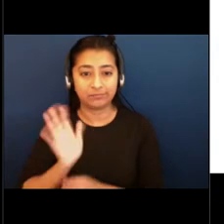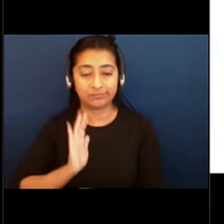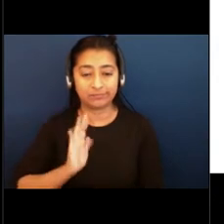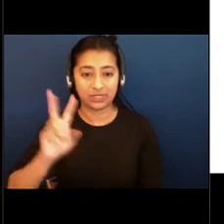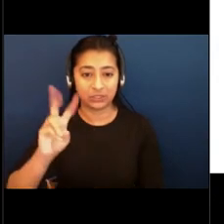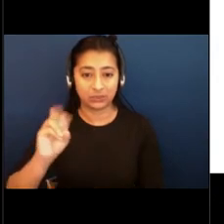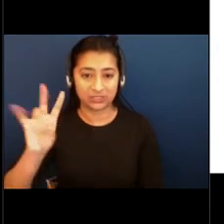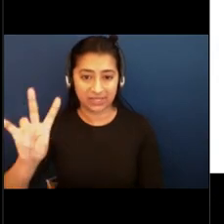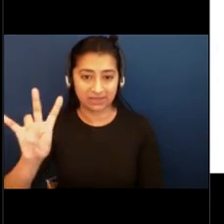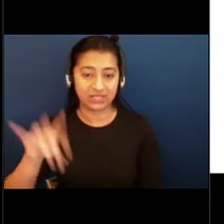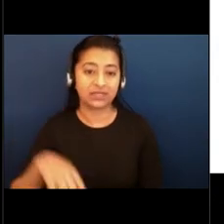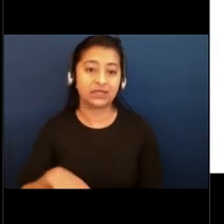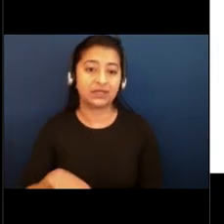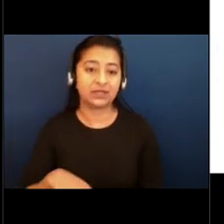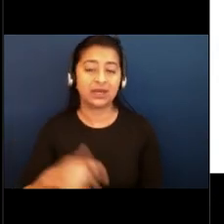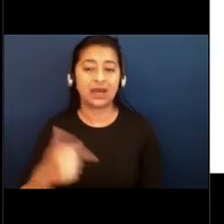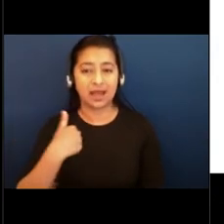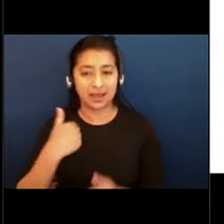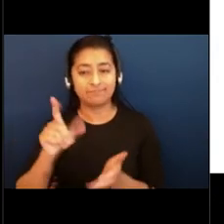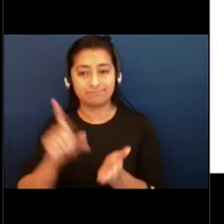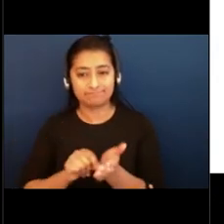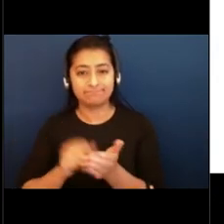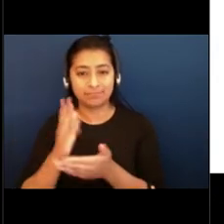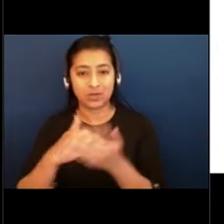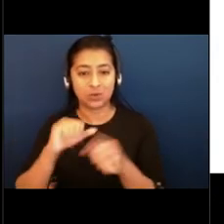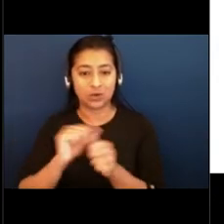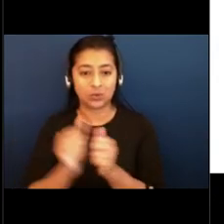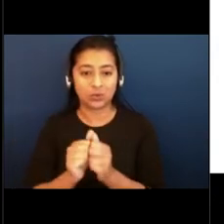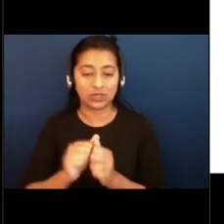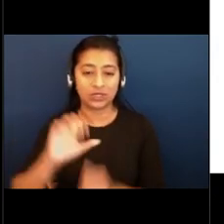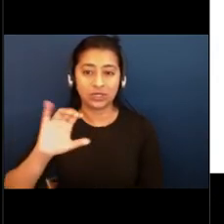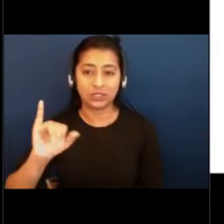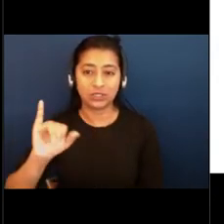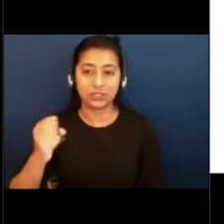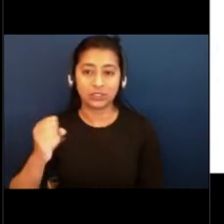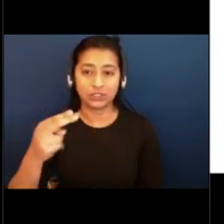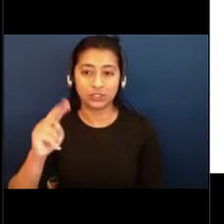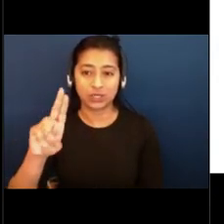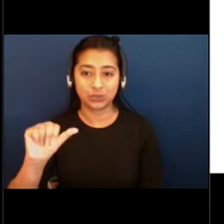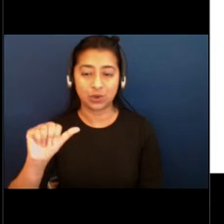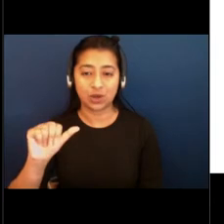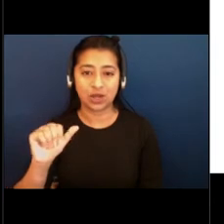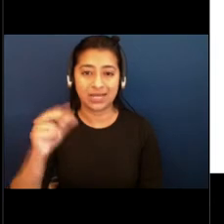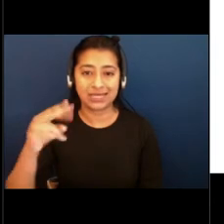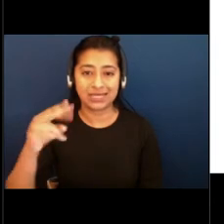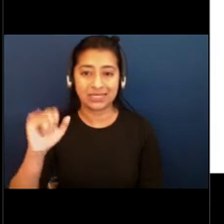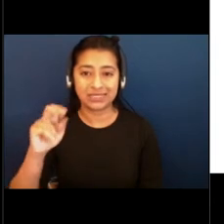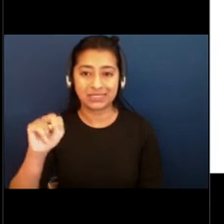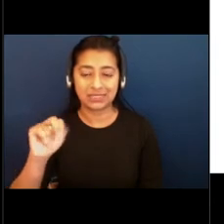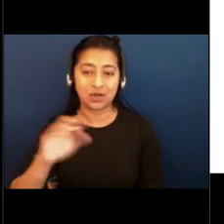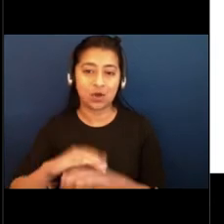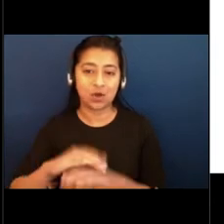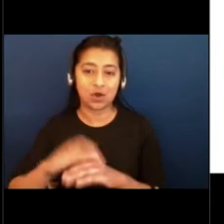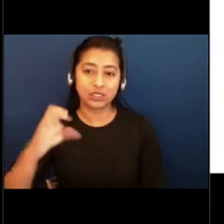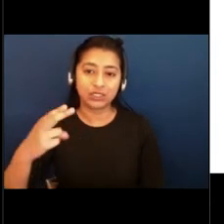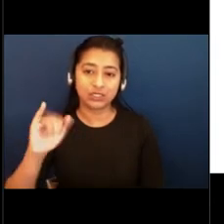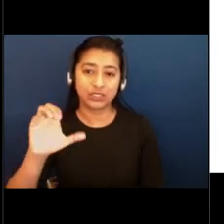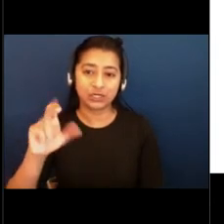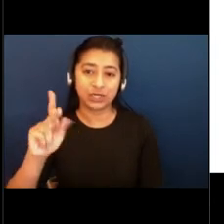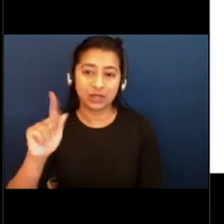2007. I have some work in collaboration with Joshua Hinson on Chickasaw, which is a language